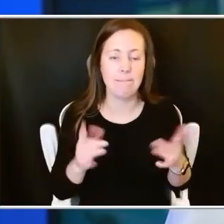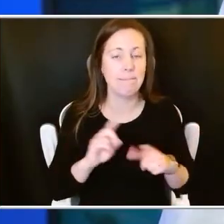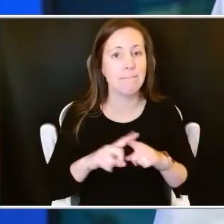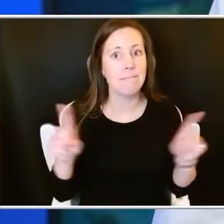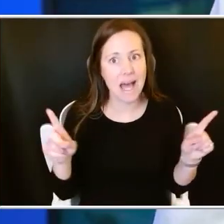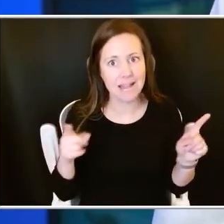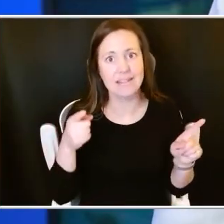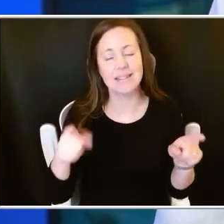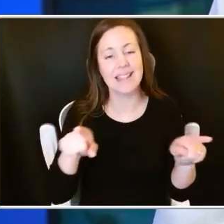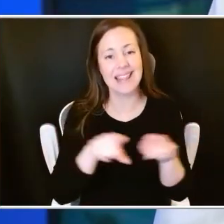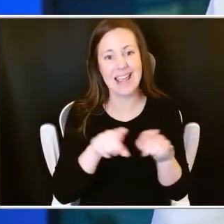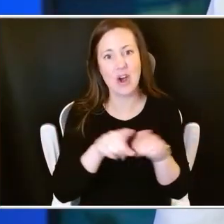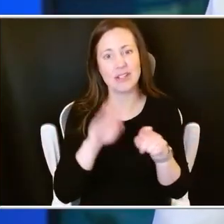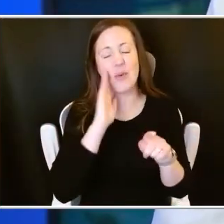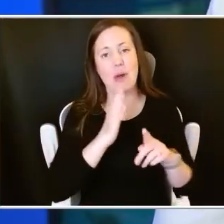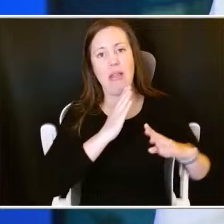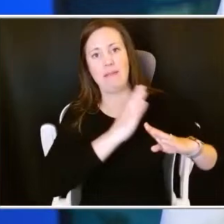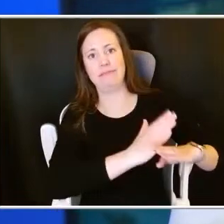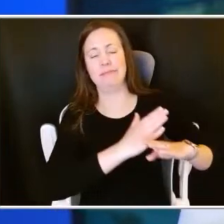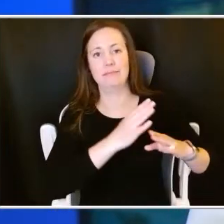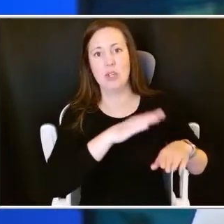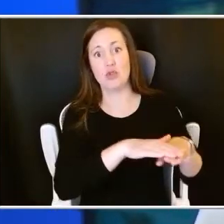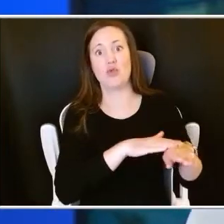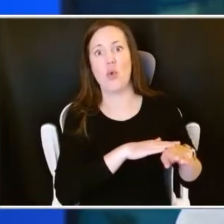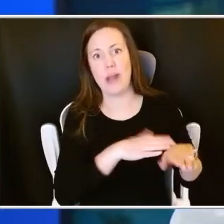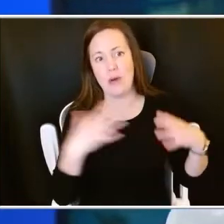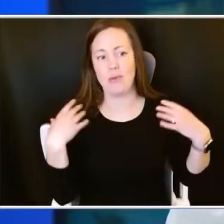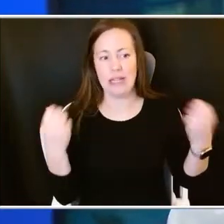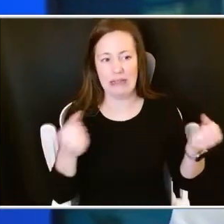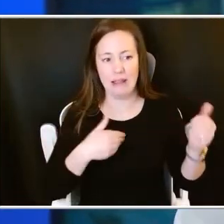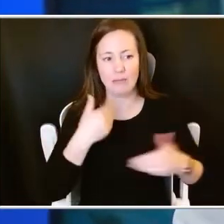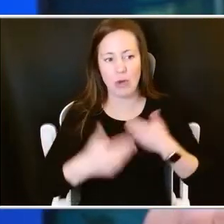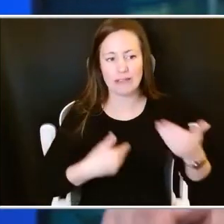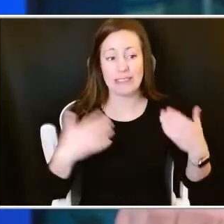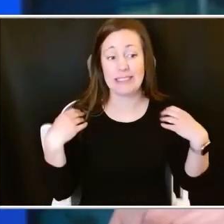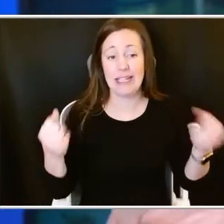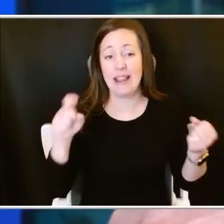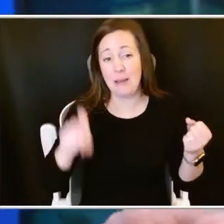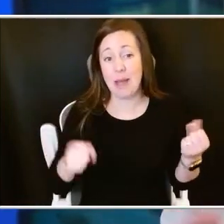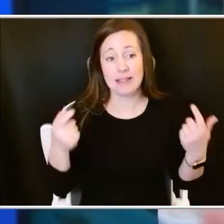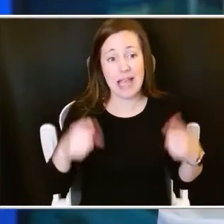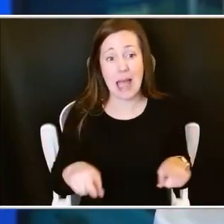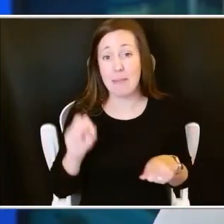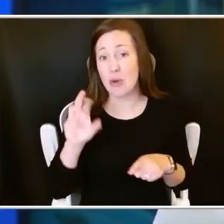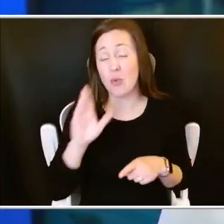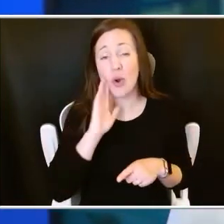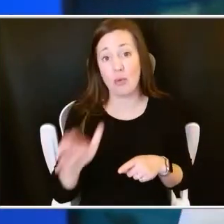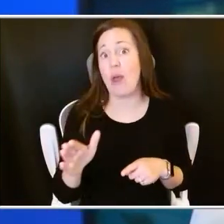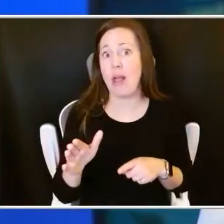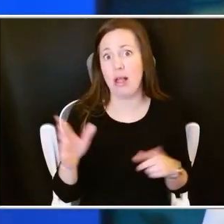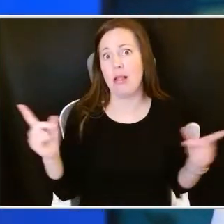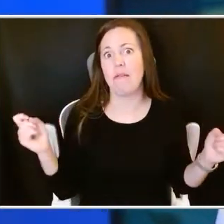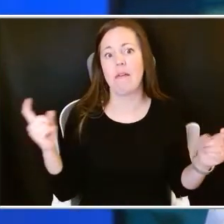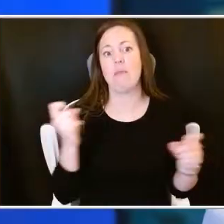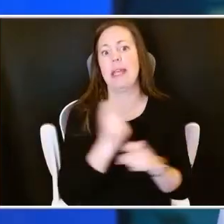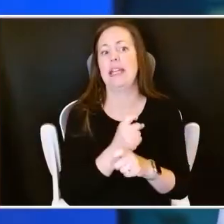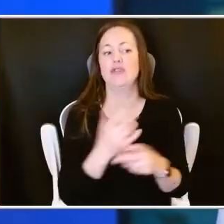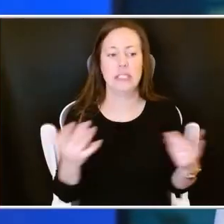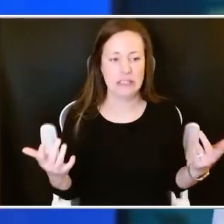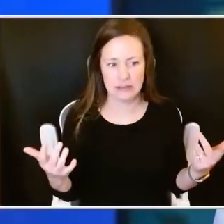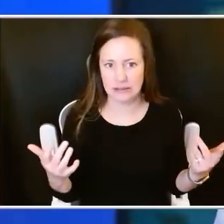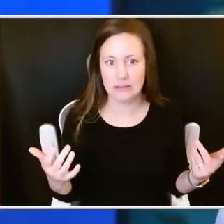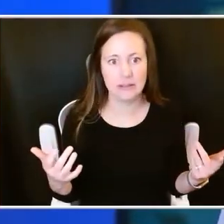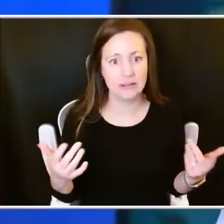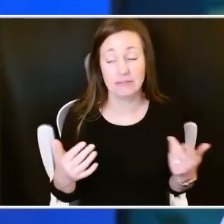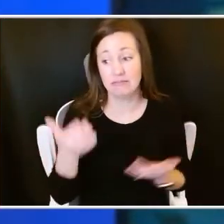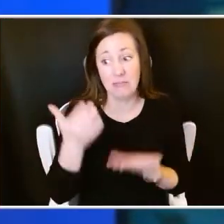inhibit healing, and you need that healing to happen. Otherwise, you'll have complications from that reconnection that Dr. Liu gave you, or from the healing from the